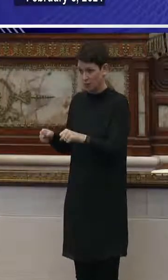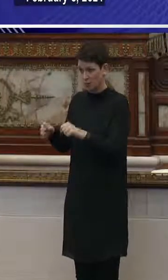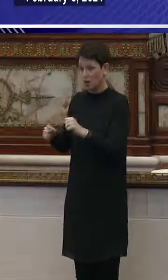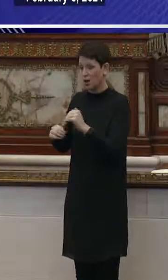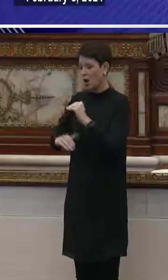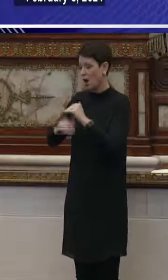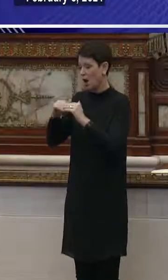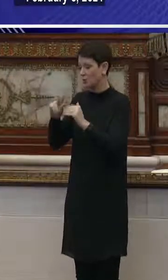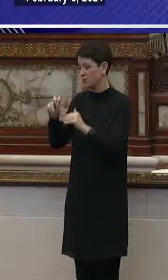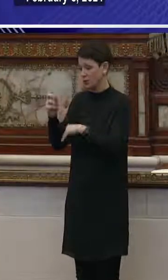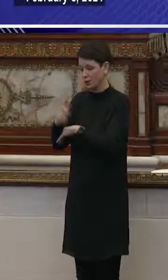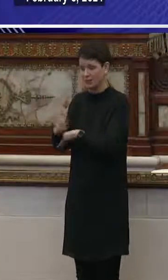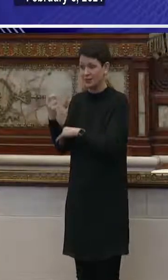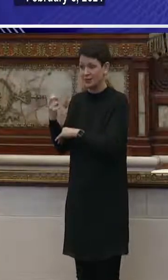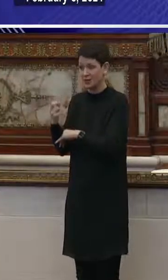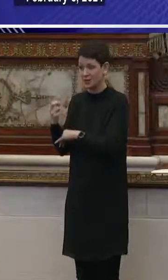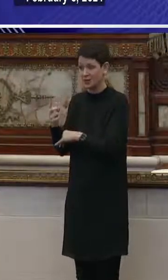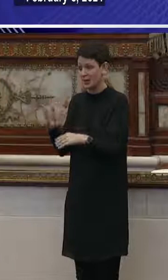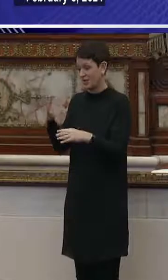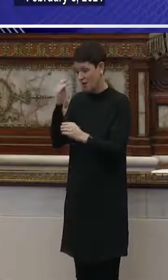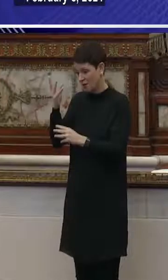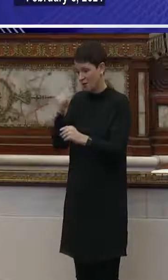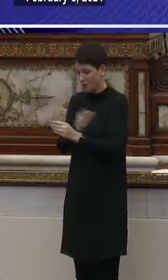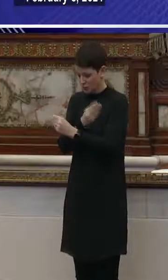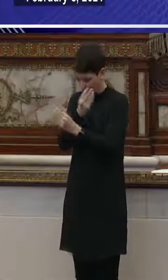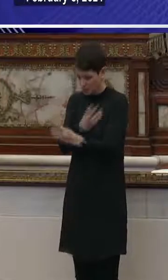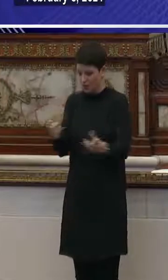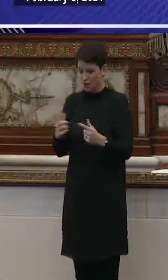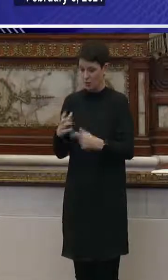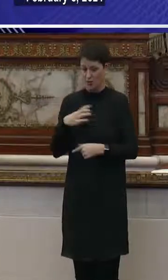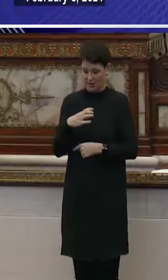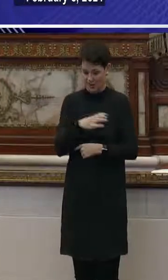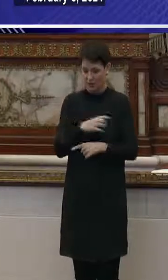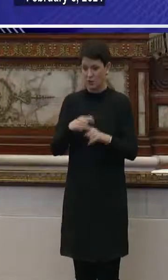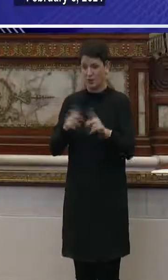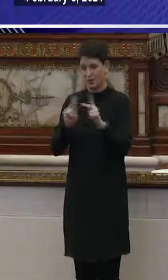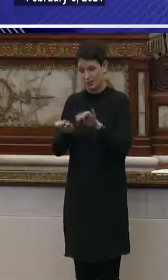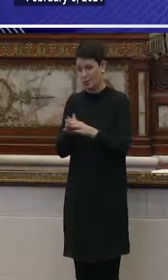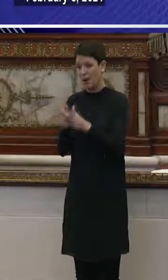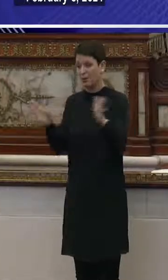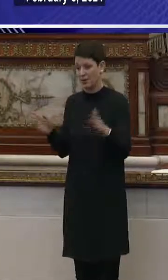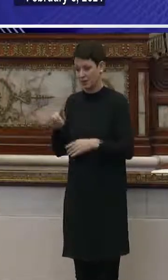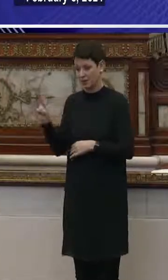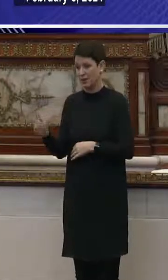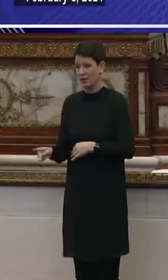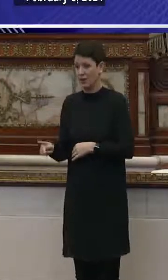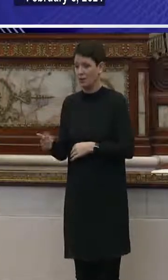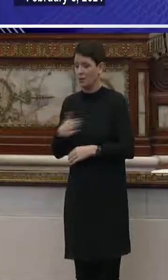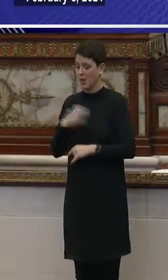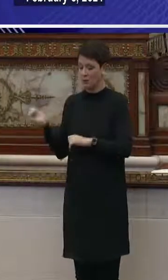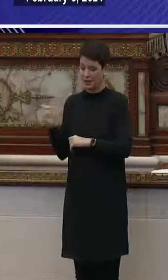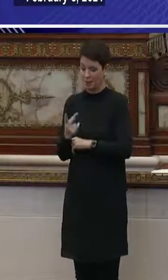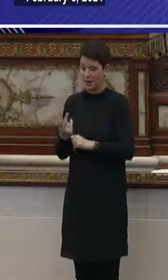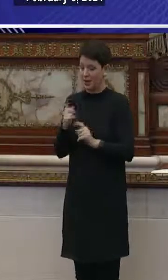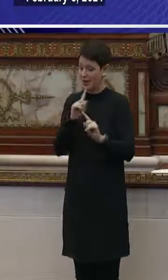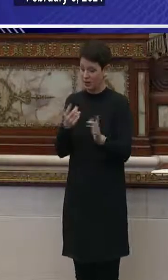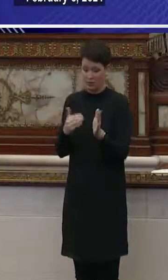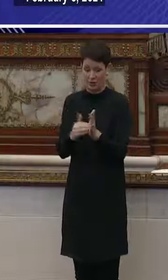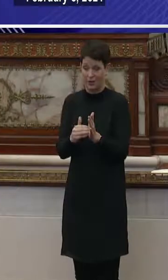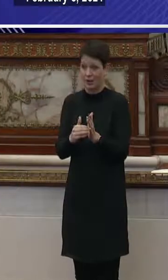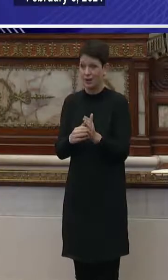30 days. And we intend to share all of that with City Council, with the general public, and we are happy to come back and answer questions again